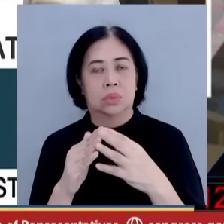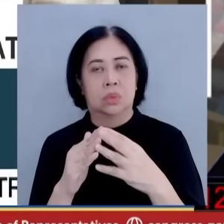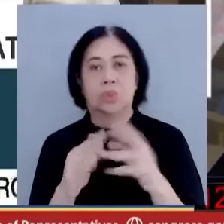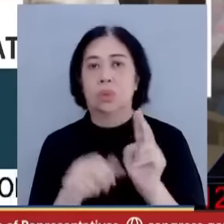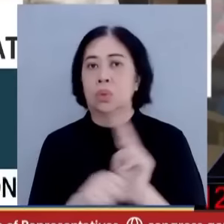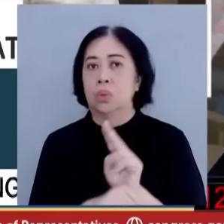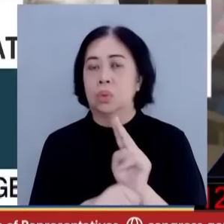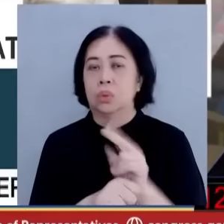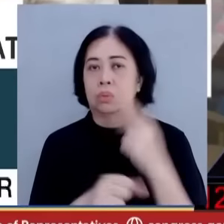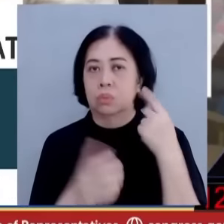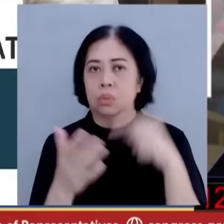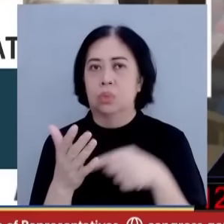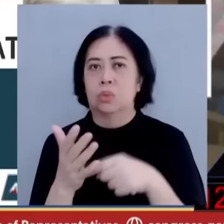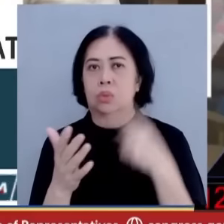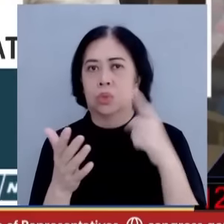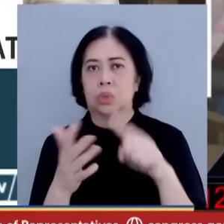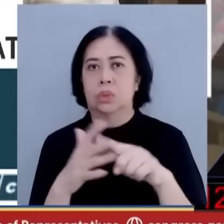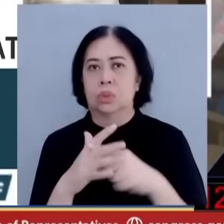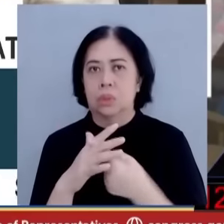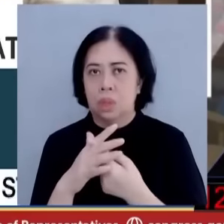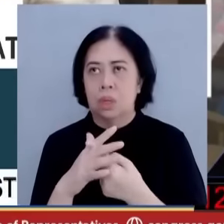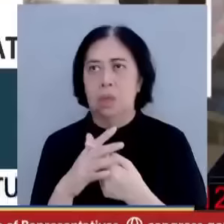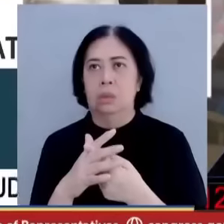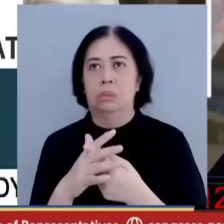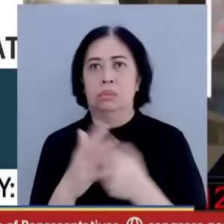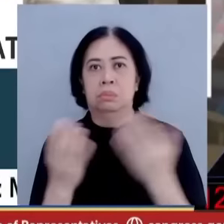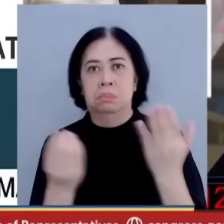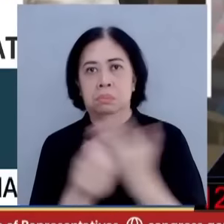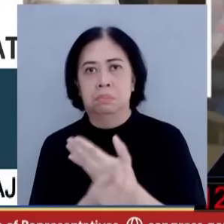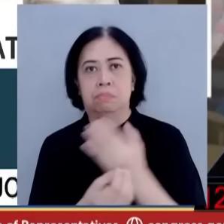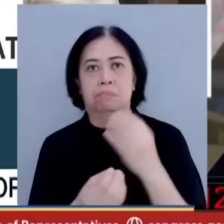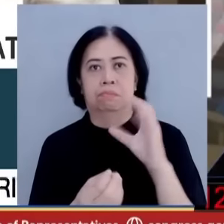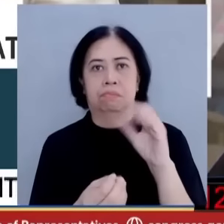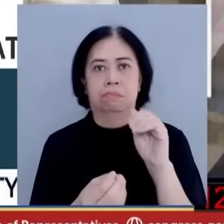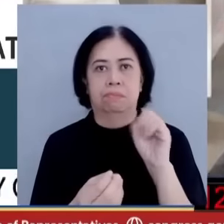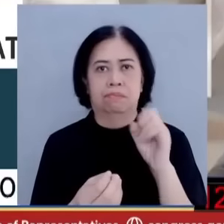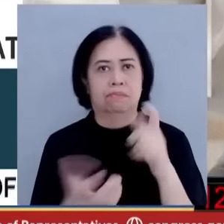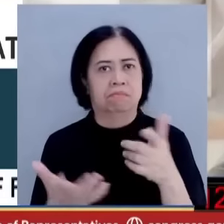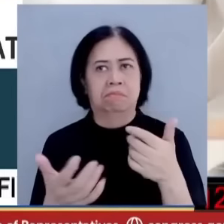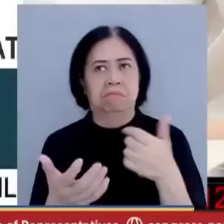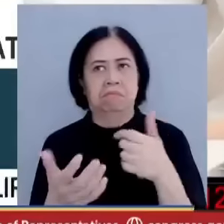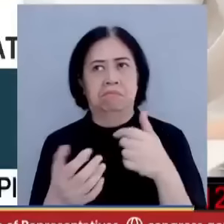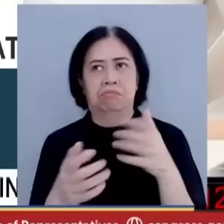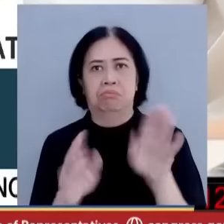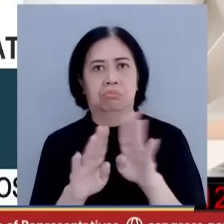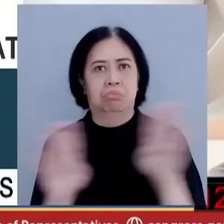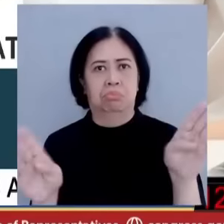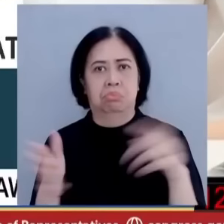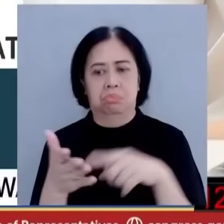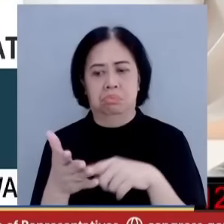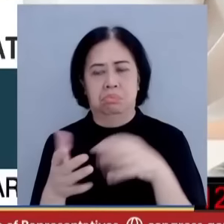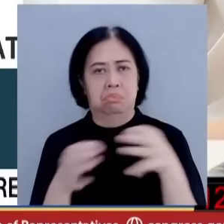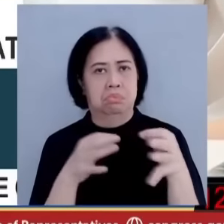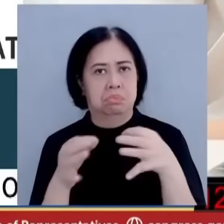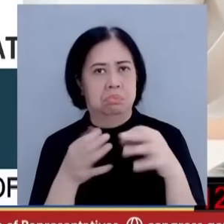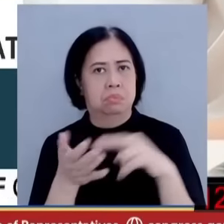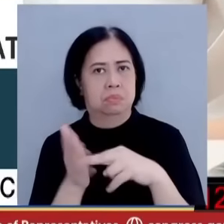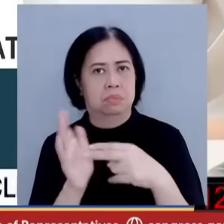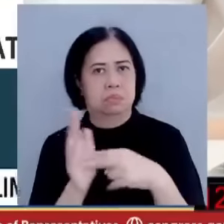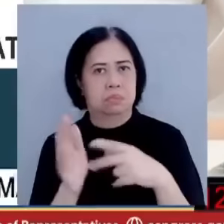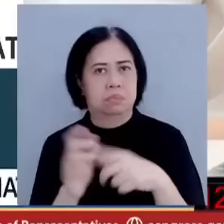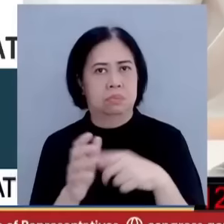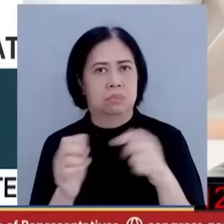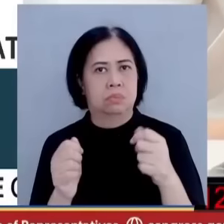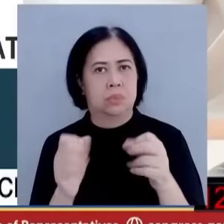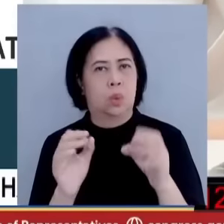that are used to start or pursue impeachment rather is open to interpretation. And so they could have pursued that earlier on. What